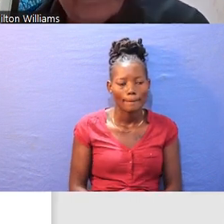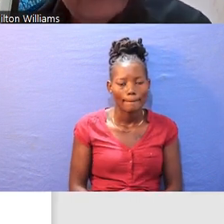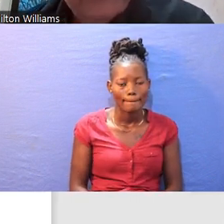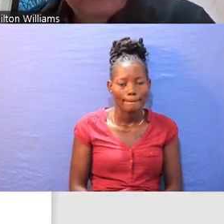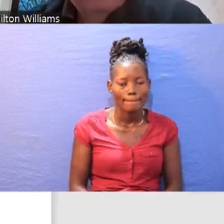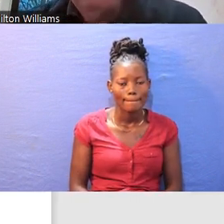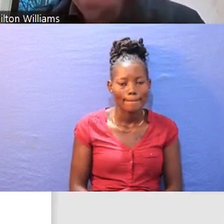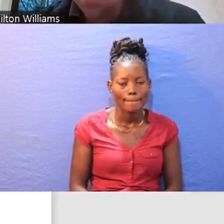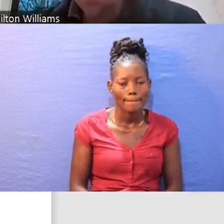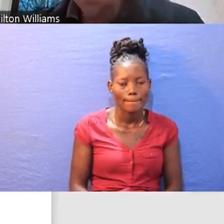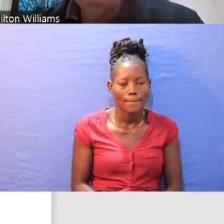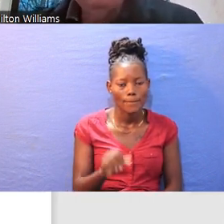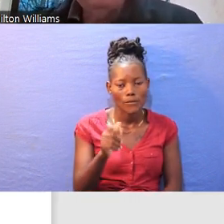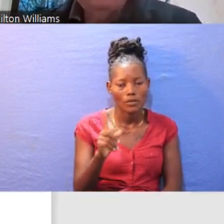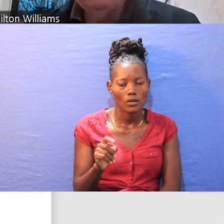Okay.